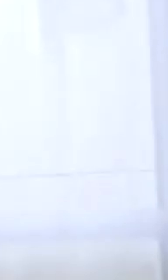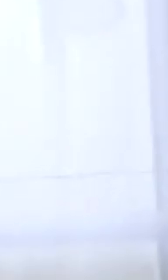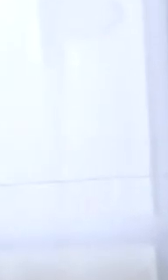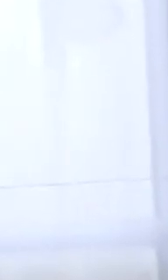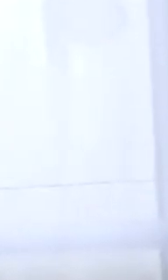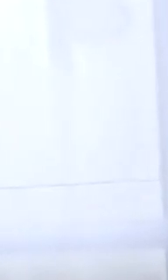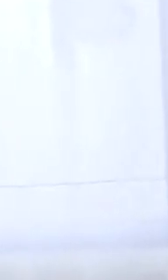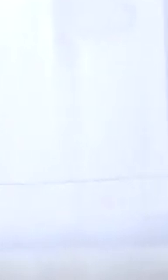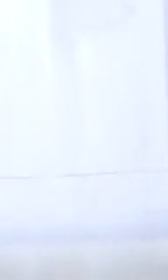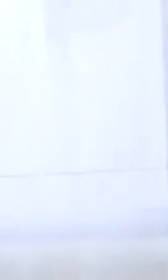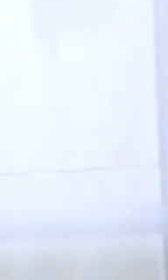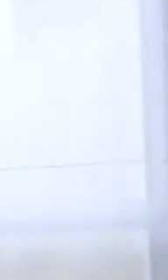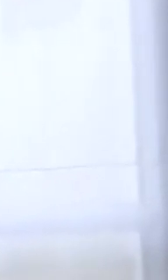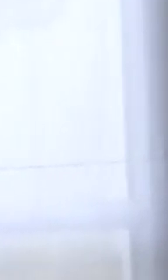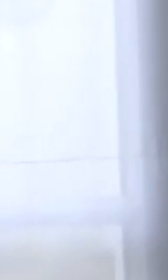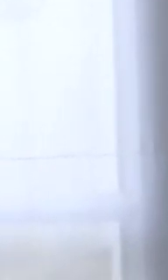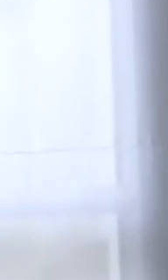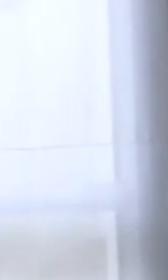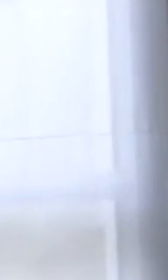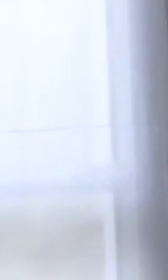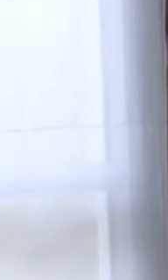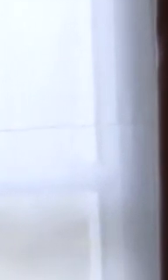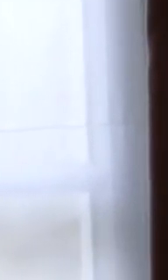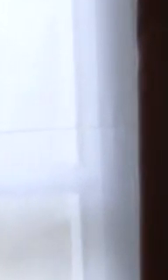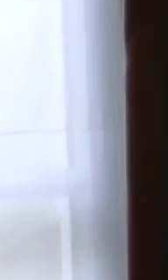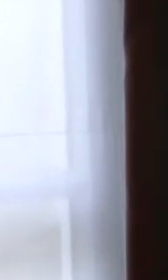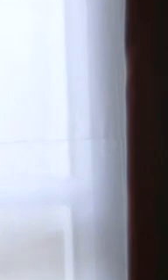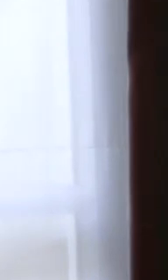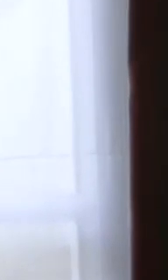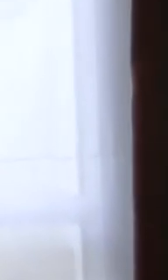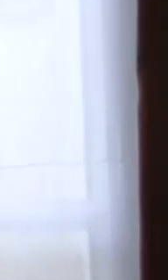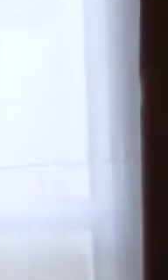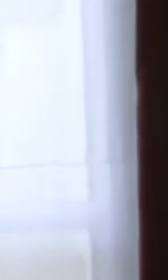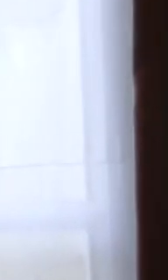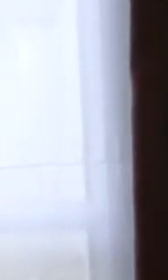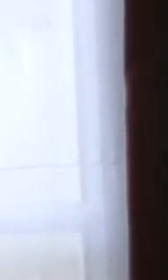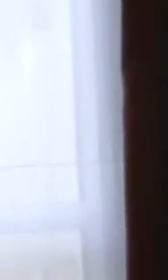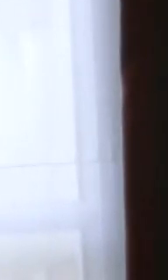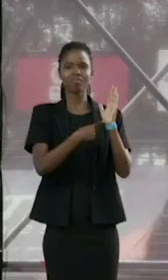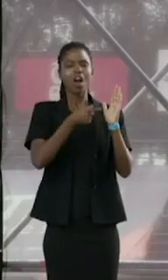That is seeing Ricky's last words on a newspaper.